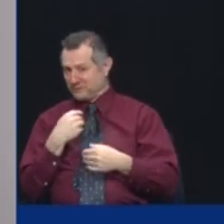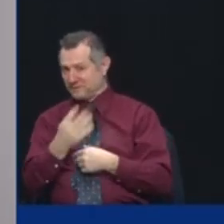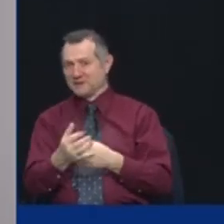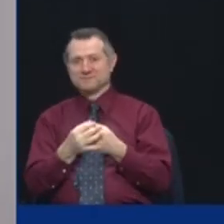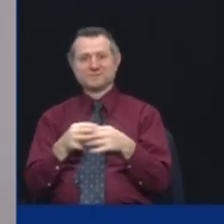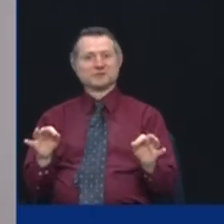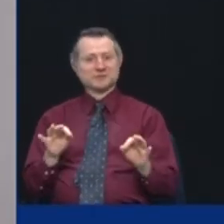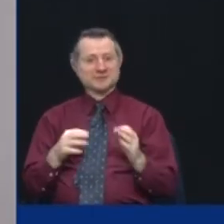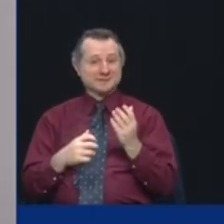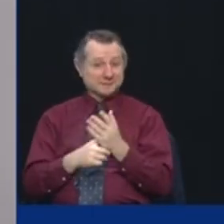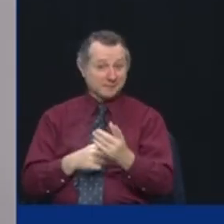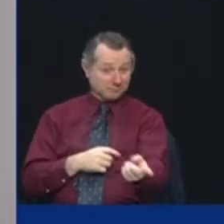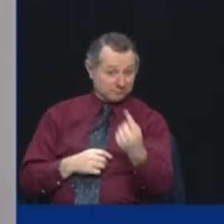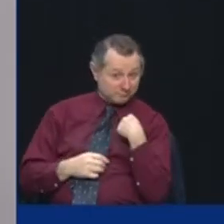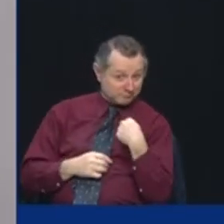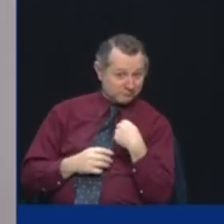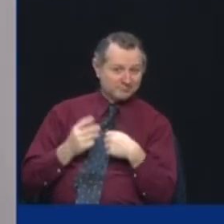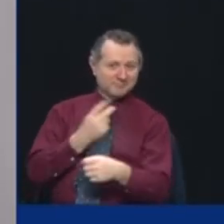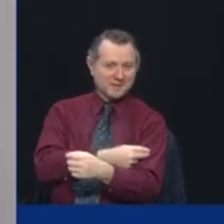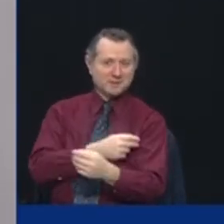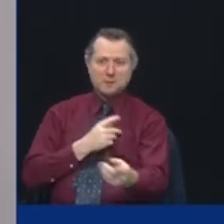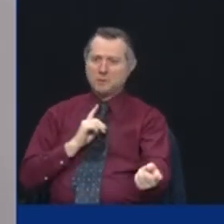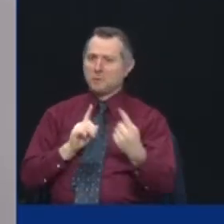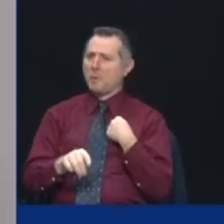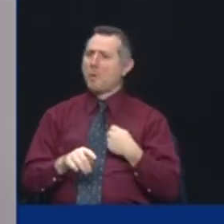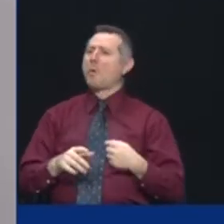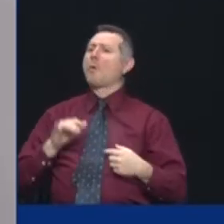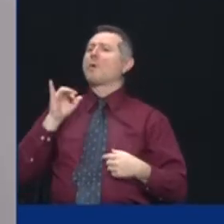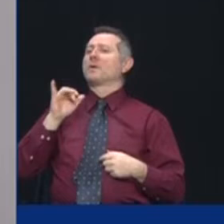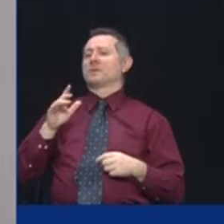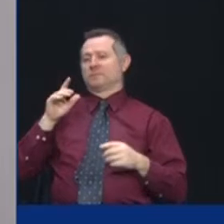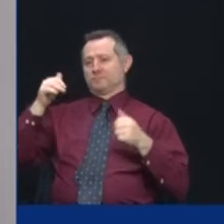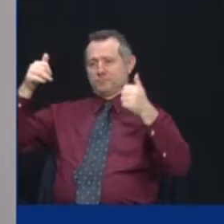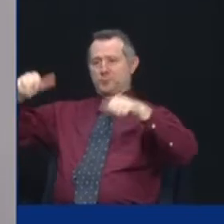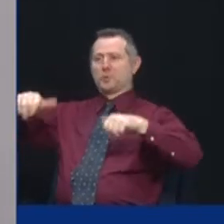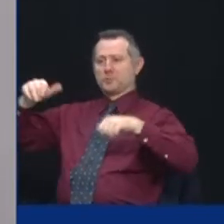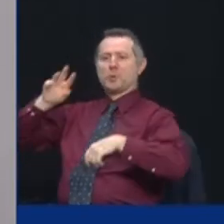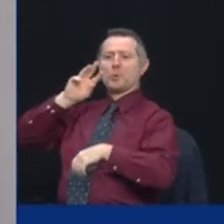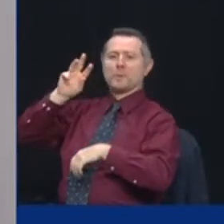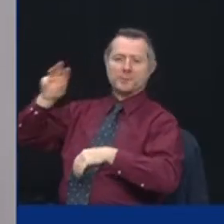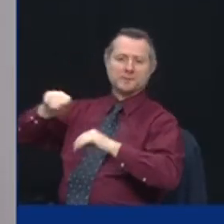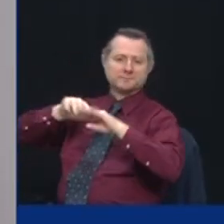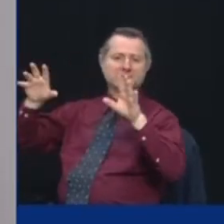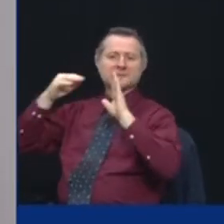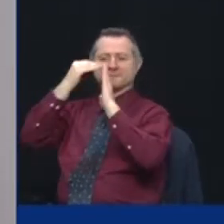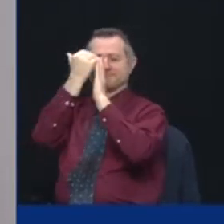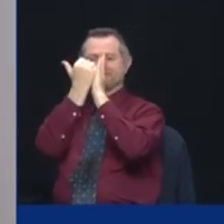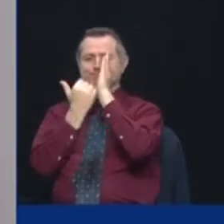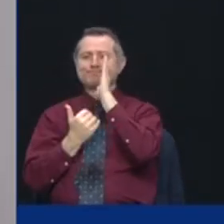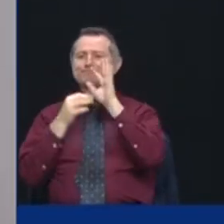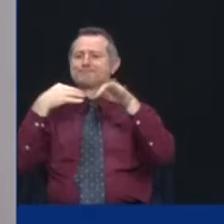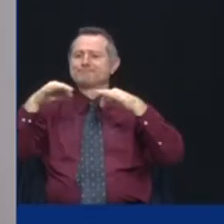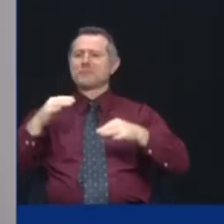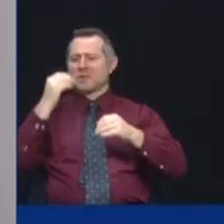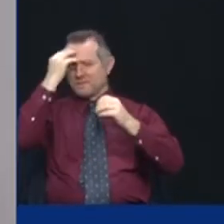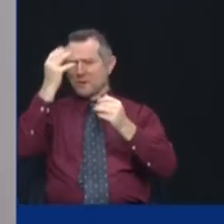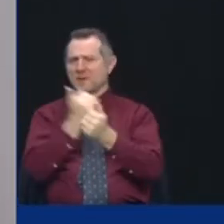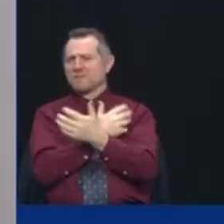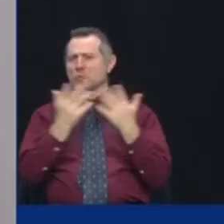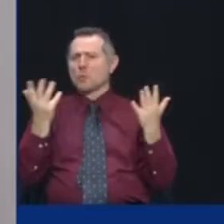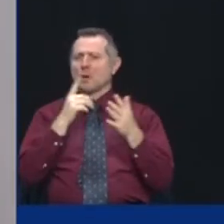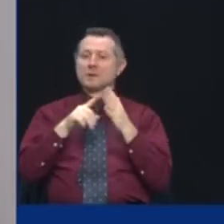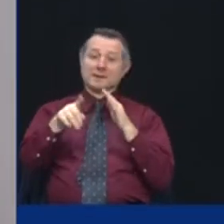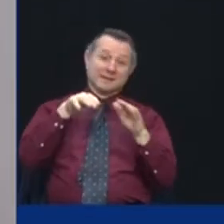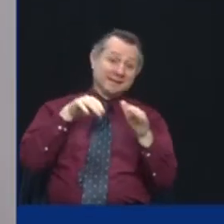fans. We'll put it all out on our website, how it's going to work. Basically, you come to the game, as the